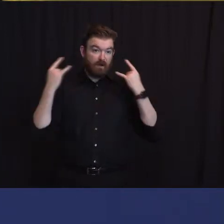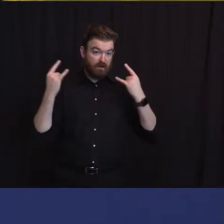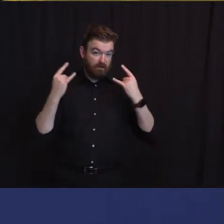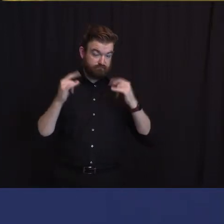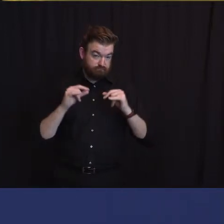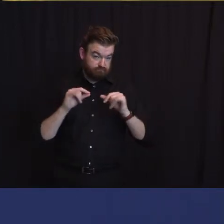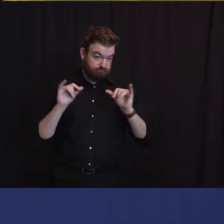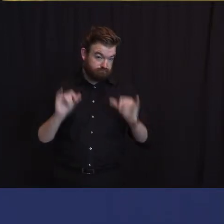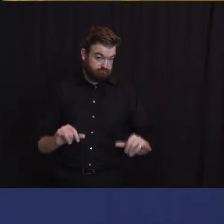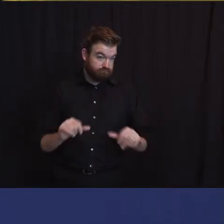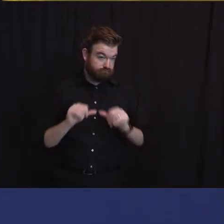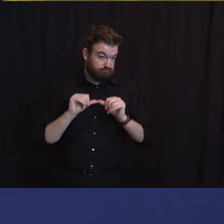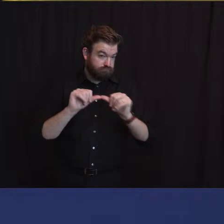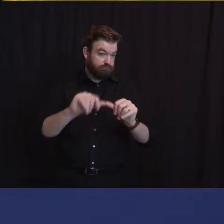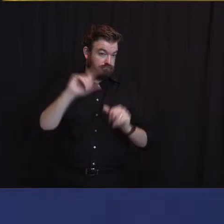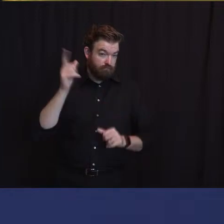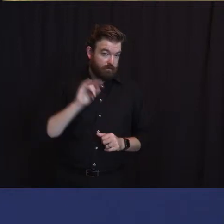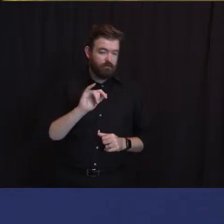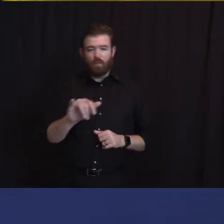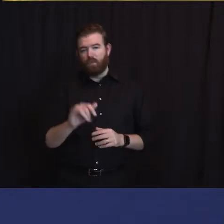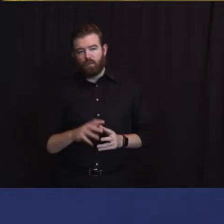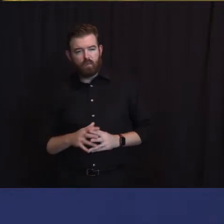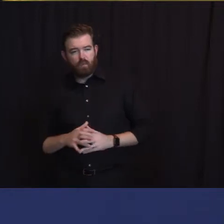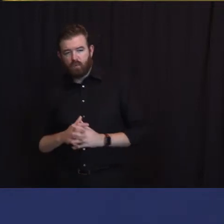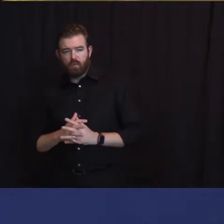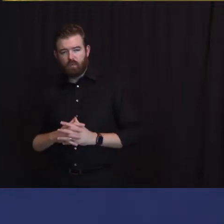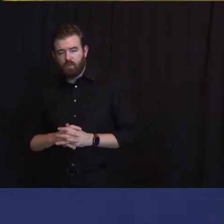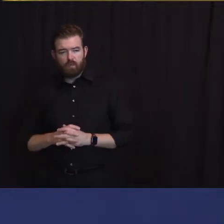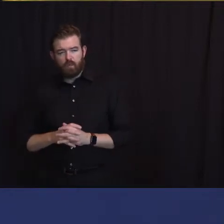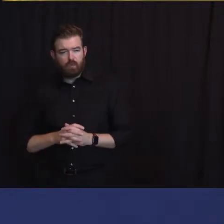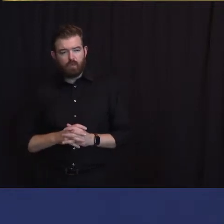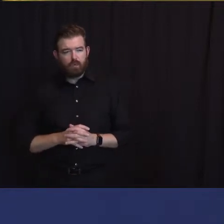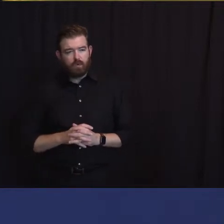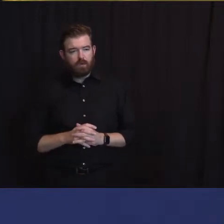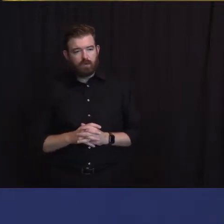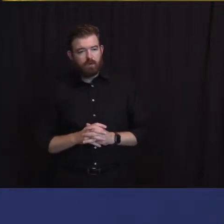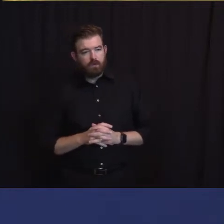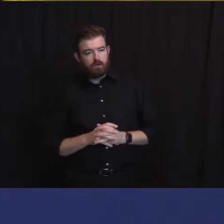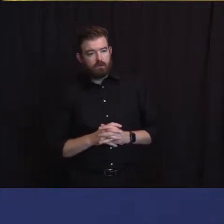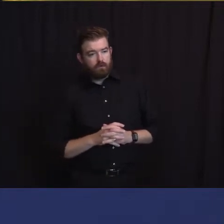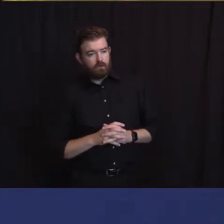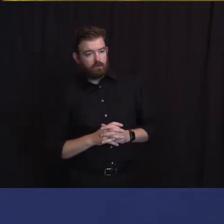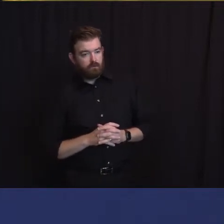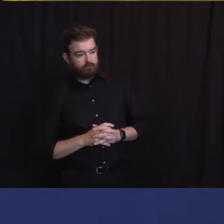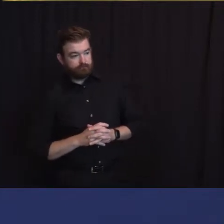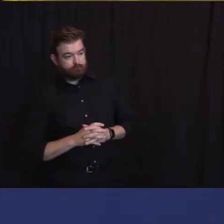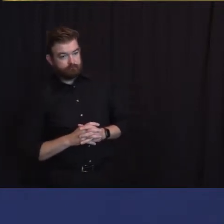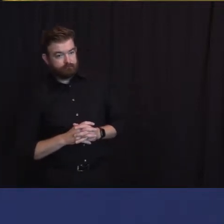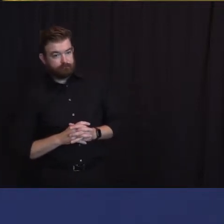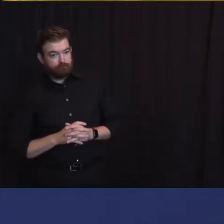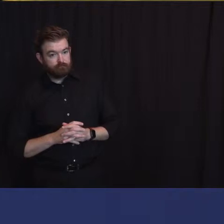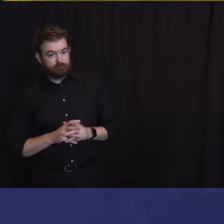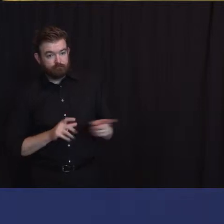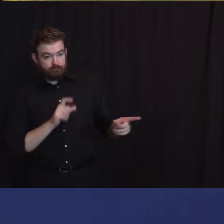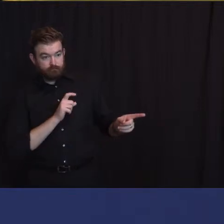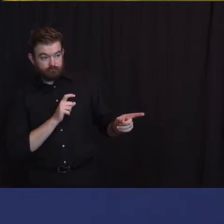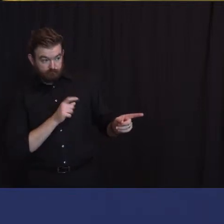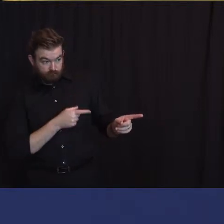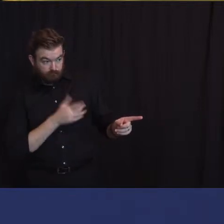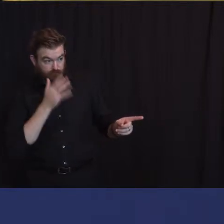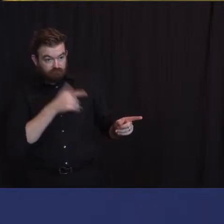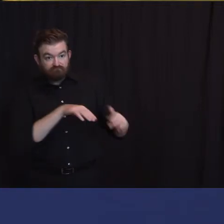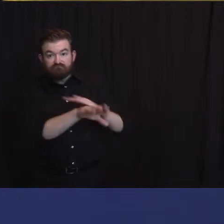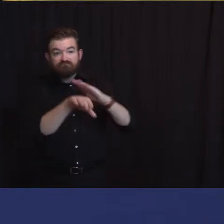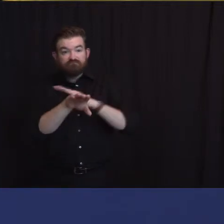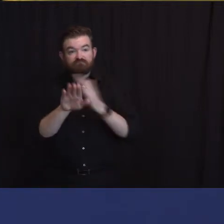that. Pat, I assume you'll go gently on these little Johnny or Sally at the summer